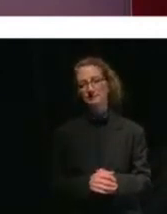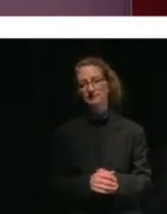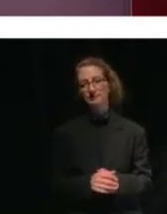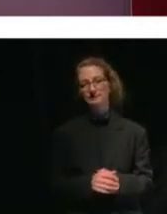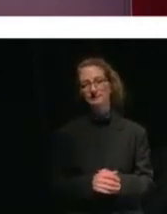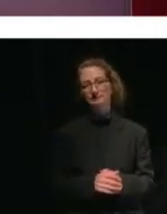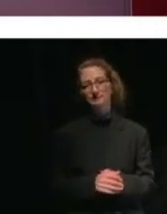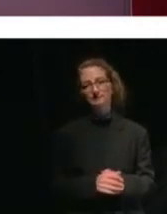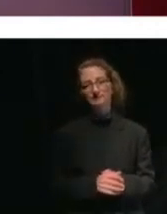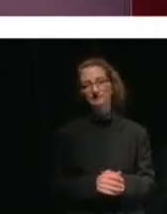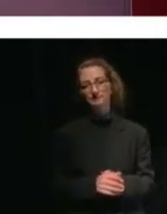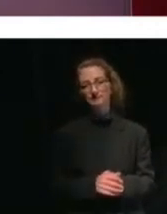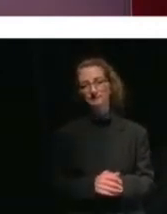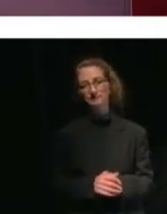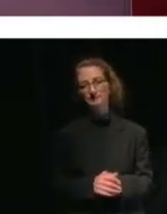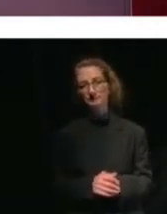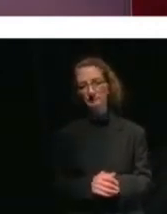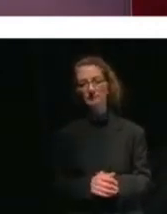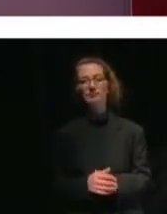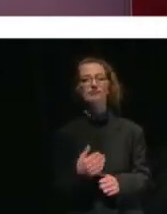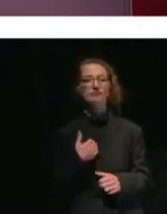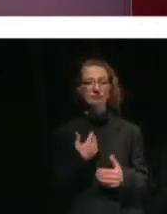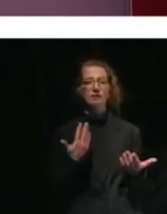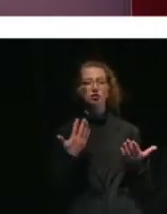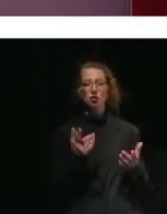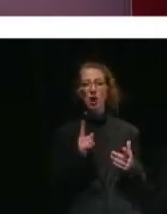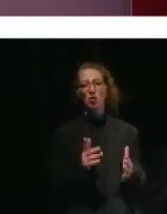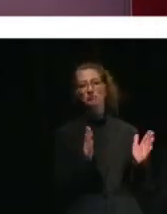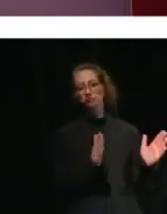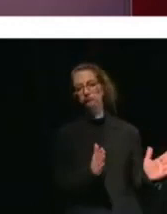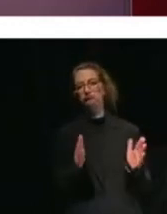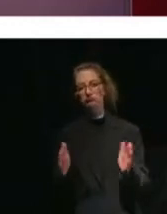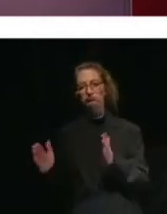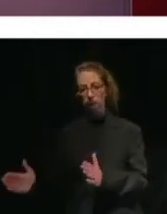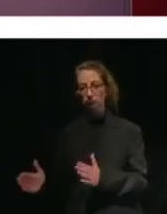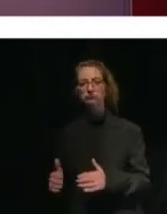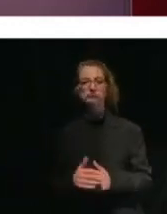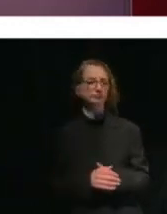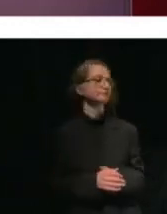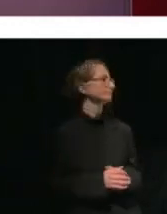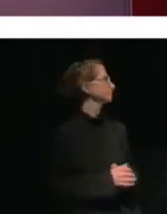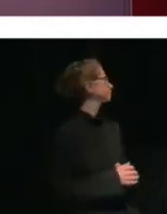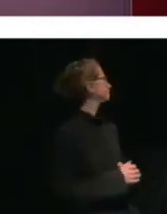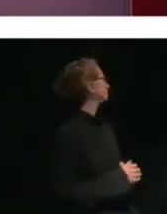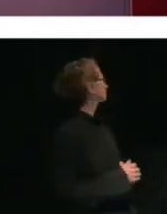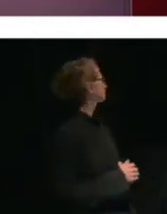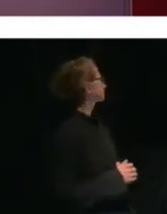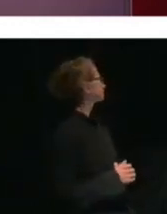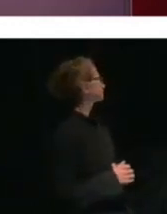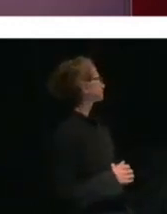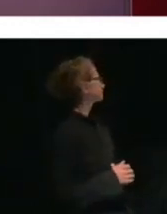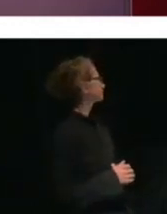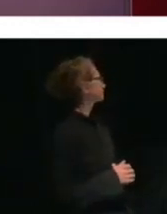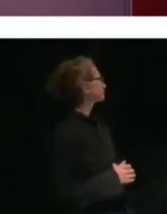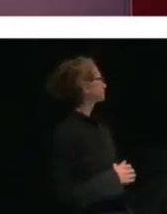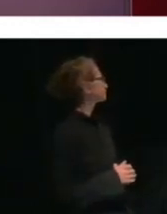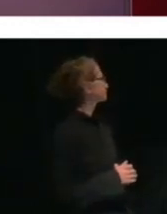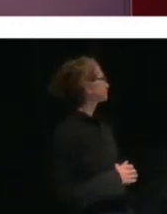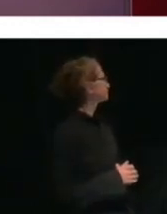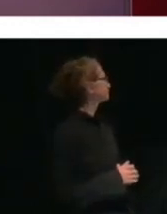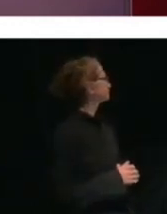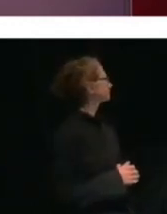Exit, voice, and loyalty is the way we've sorted them. We'll do that under point 5, and point 6 will give a little